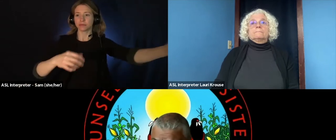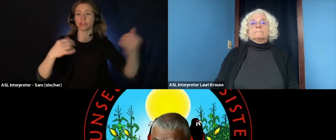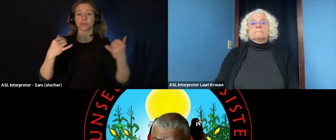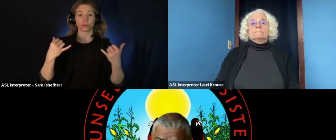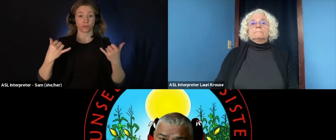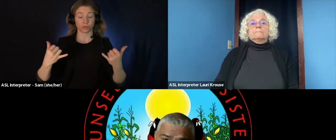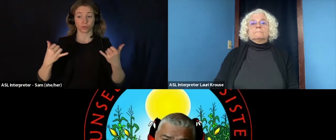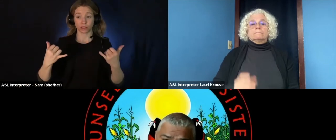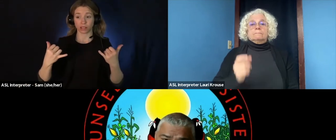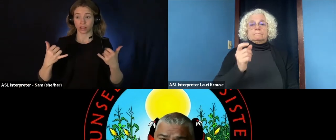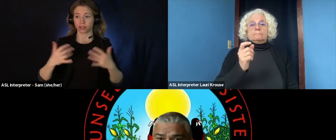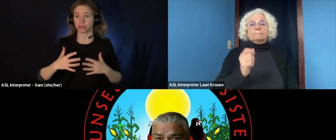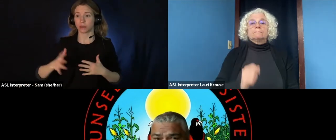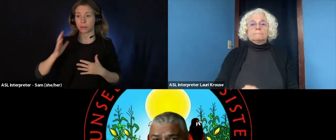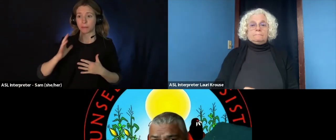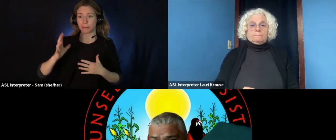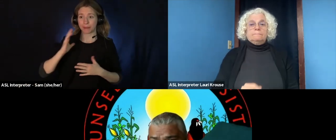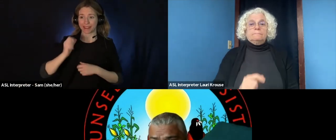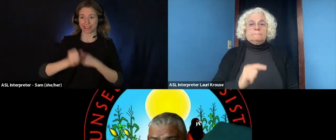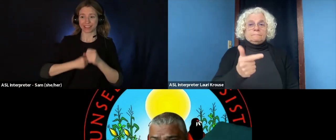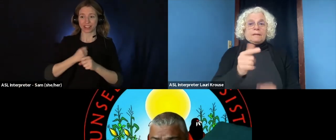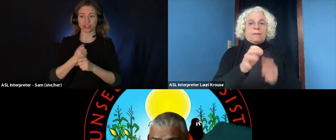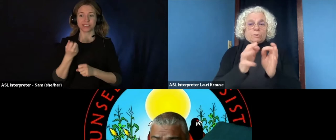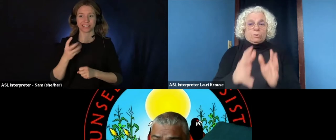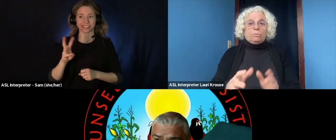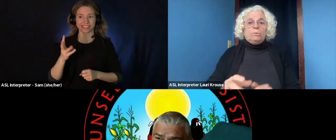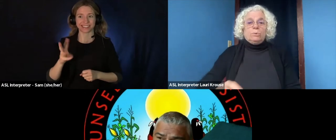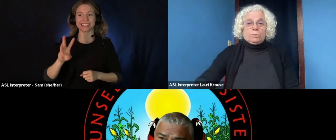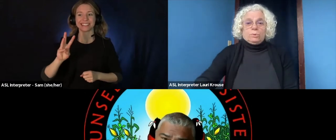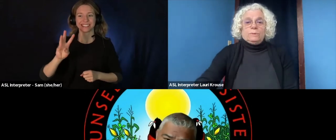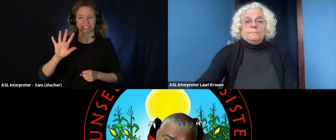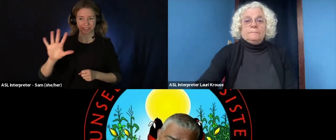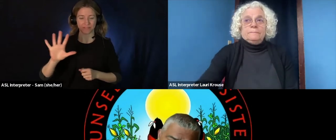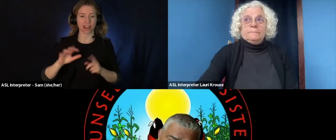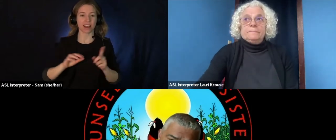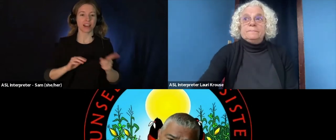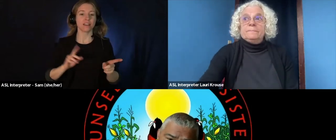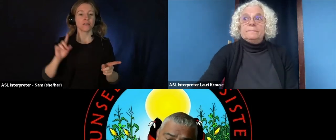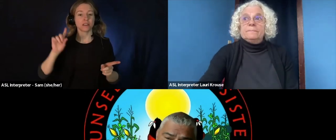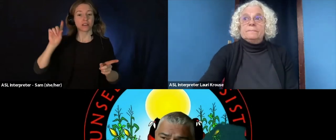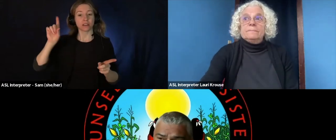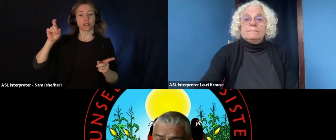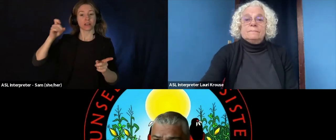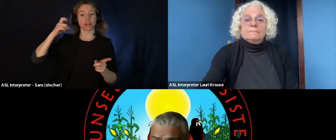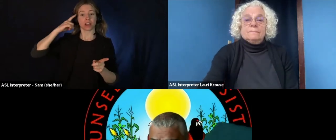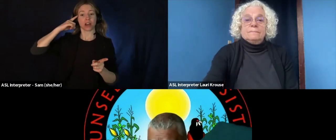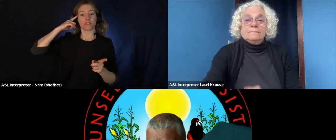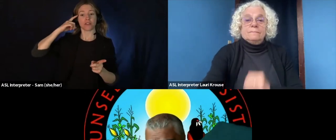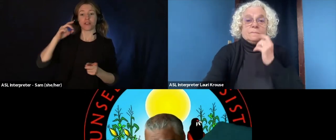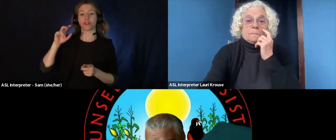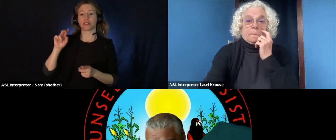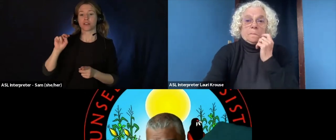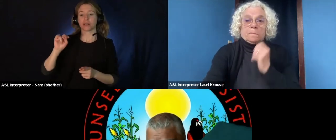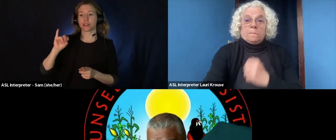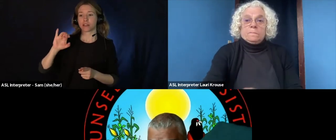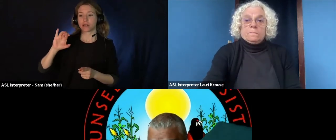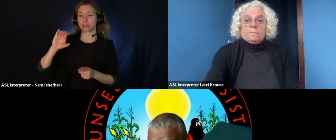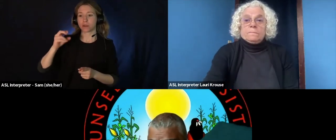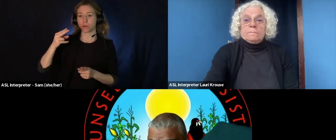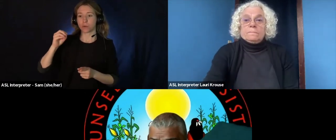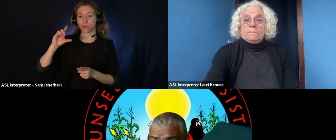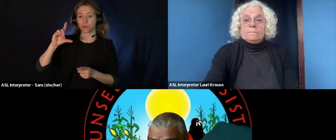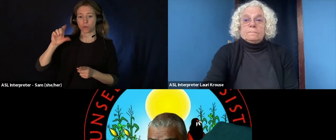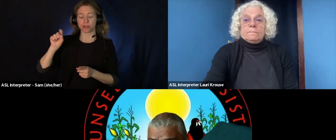in 1665, the Nichols, Governor Nichols, signed a treaty with our relatives